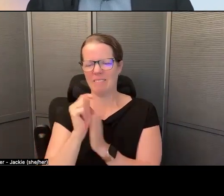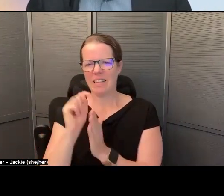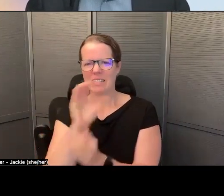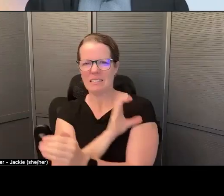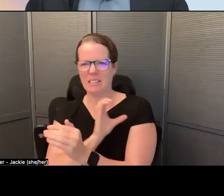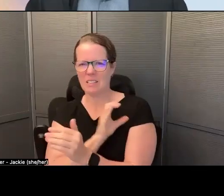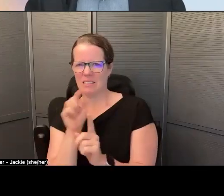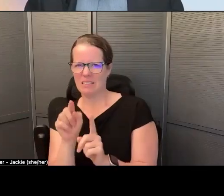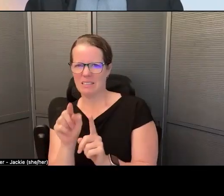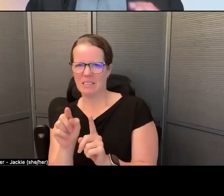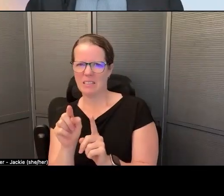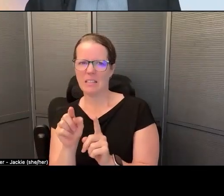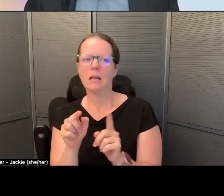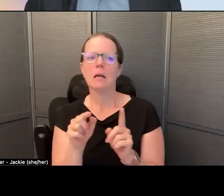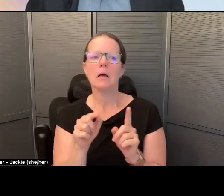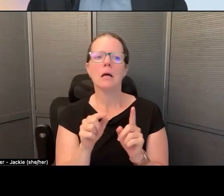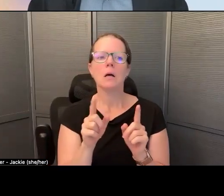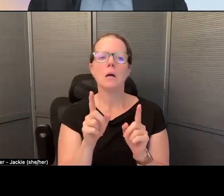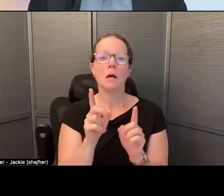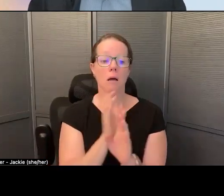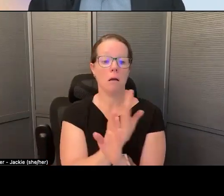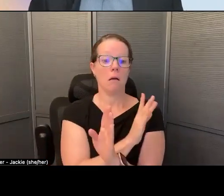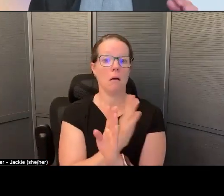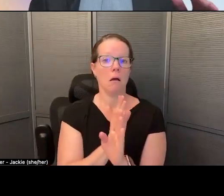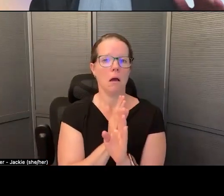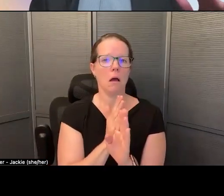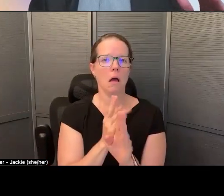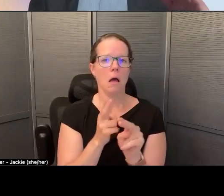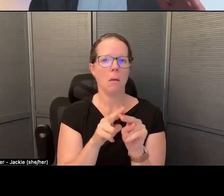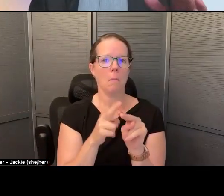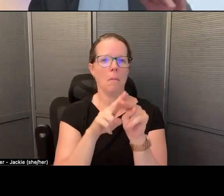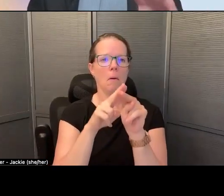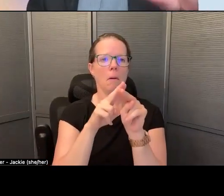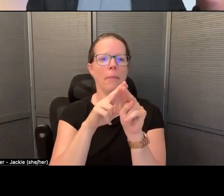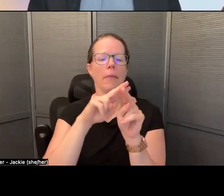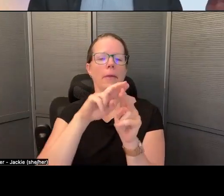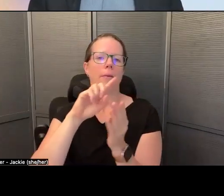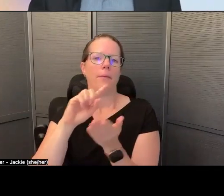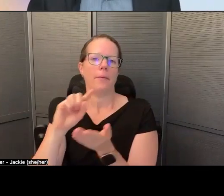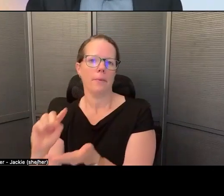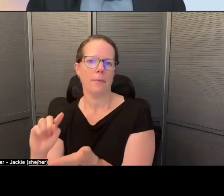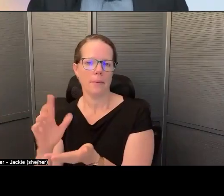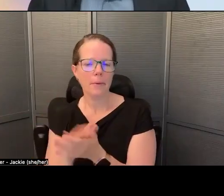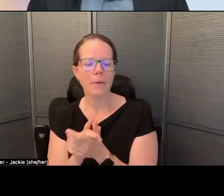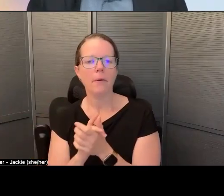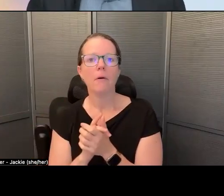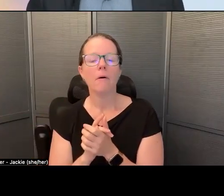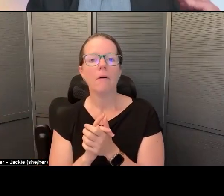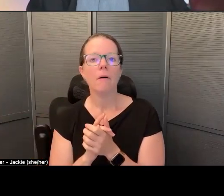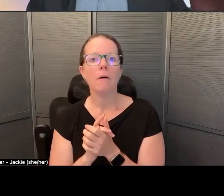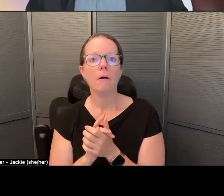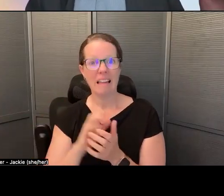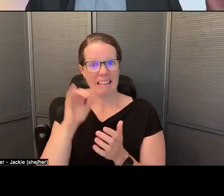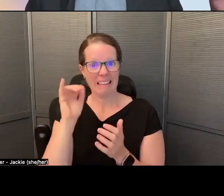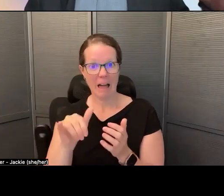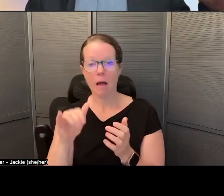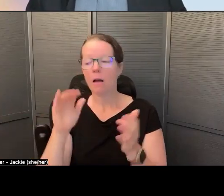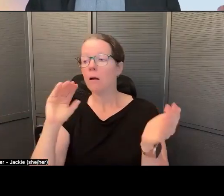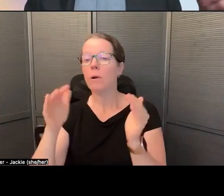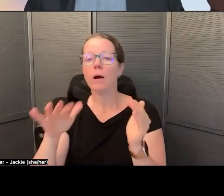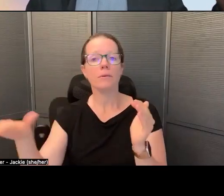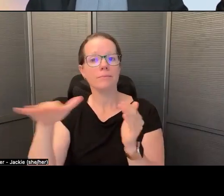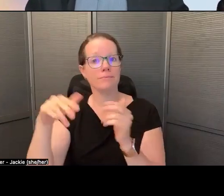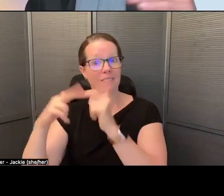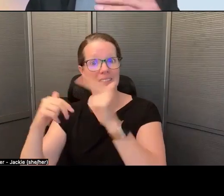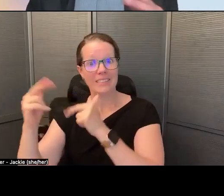up to that point. But the point to make here is when we compare this counterfactual to the rest of the facility, this